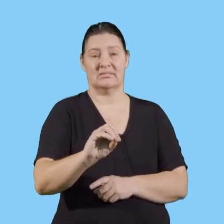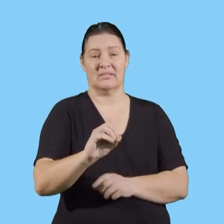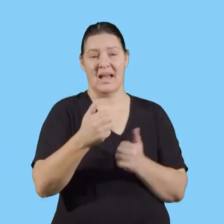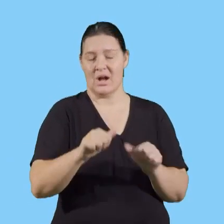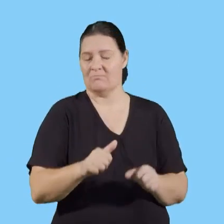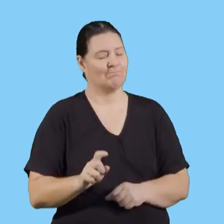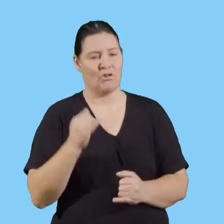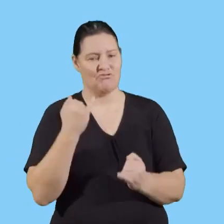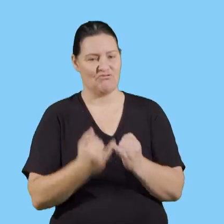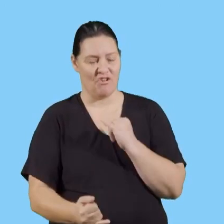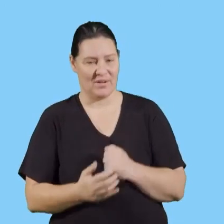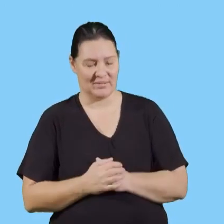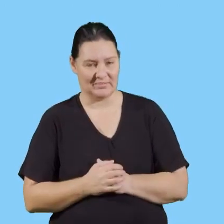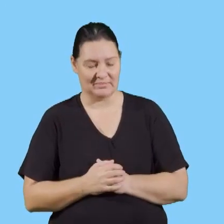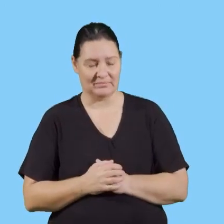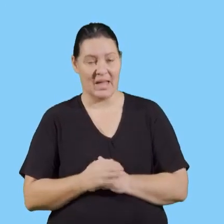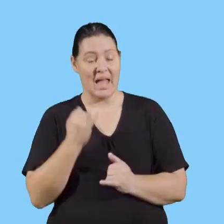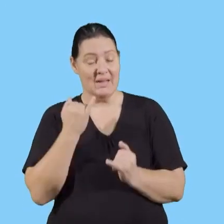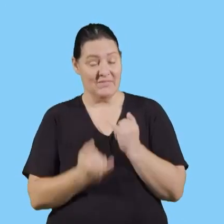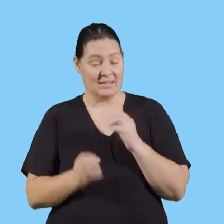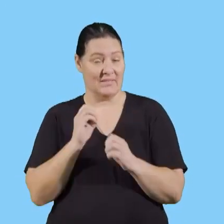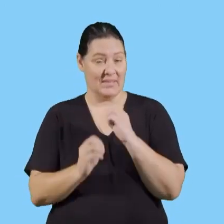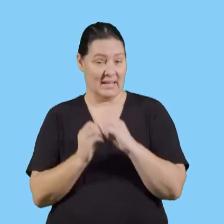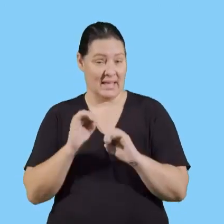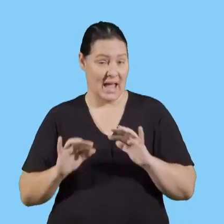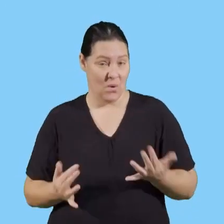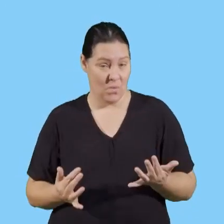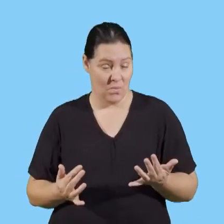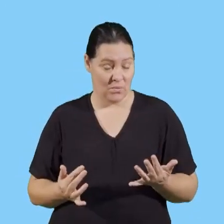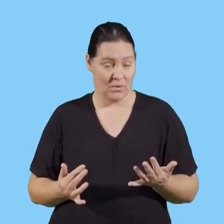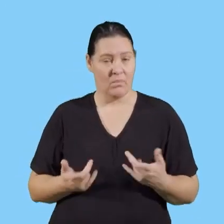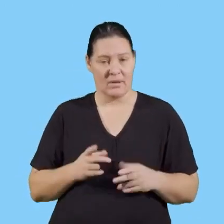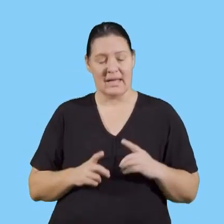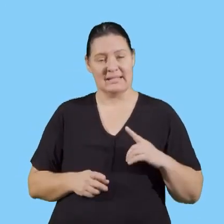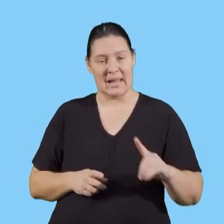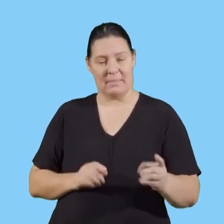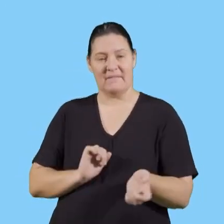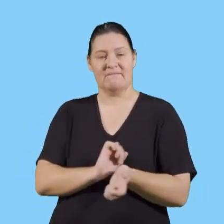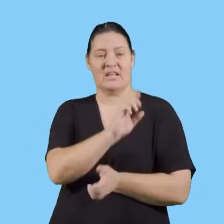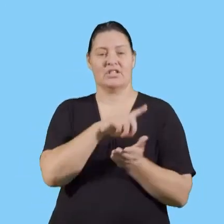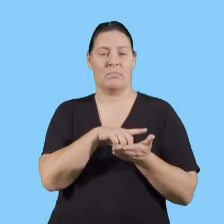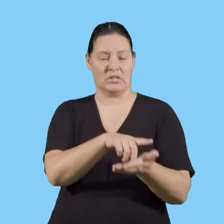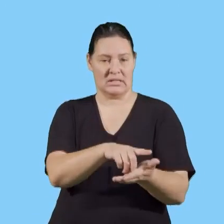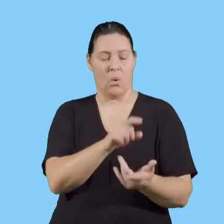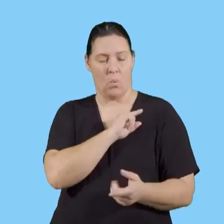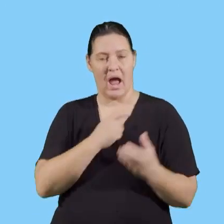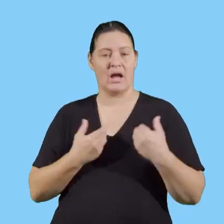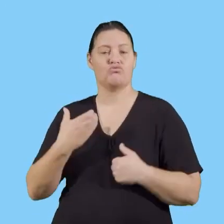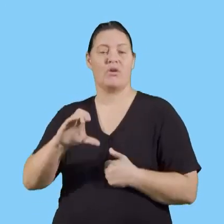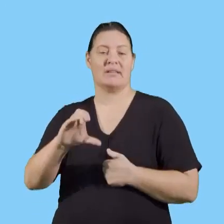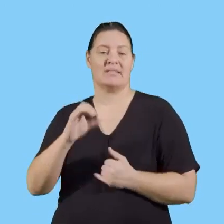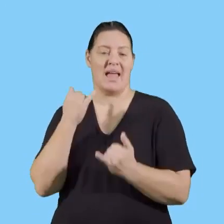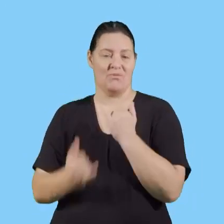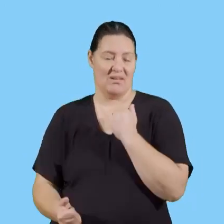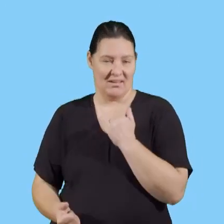be corrected. To correct the error, we will debit our fixed deposit account, which was credited in